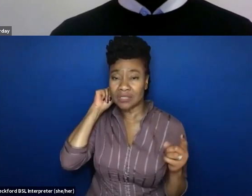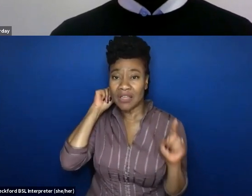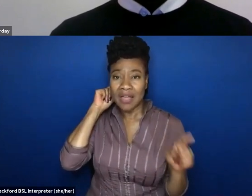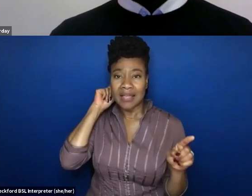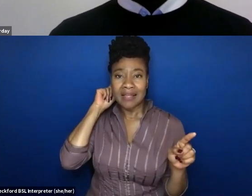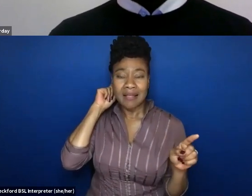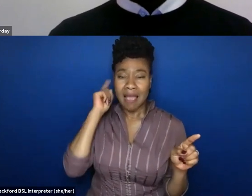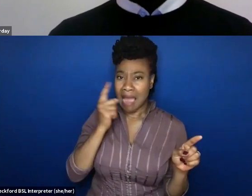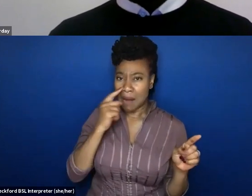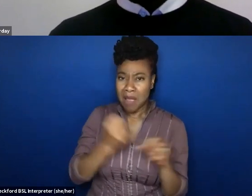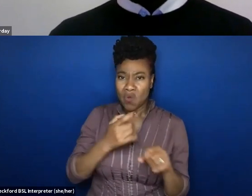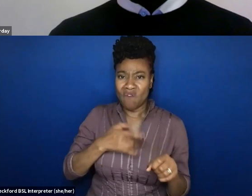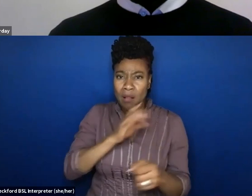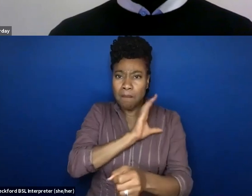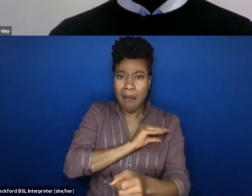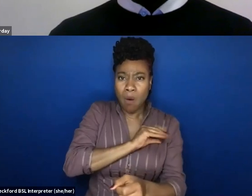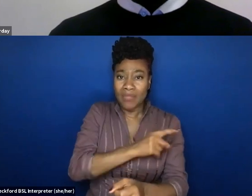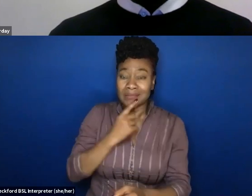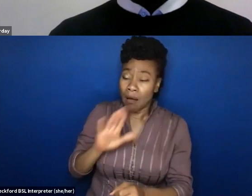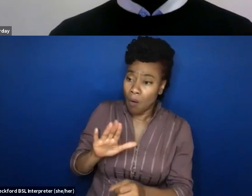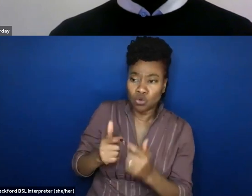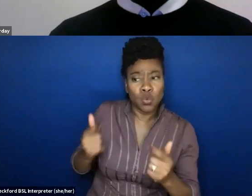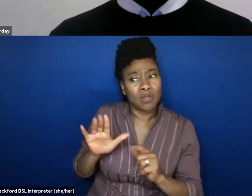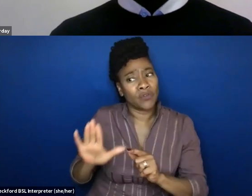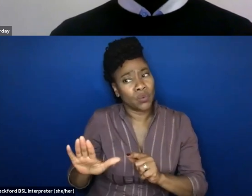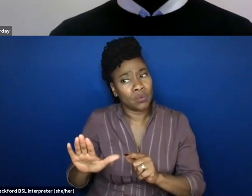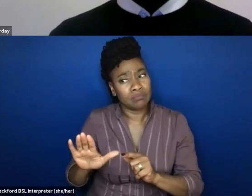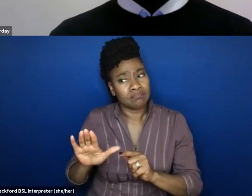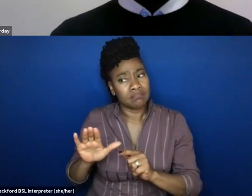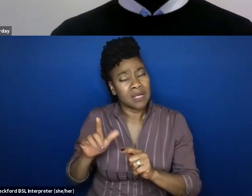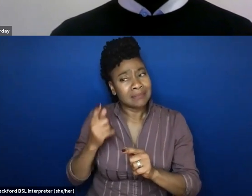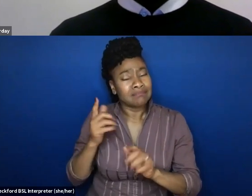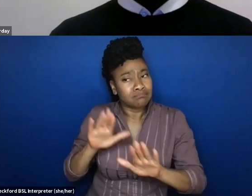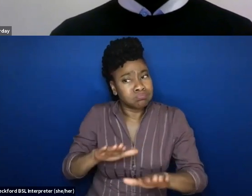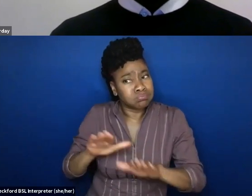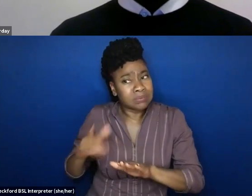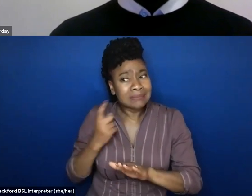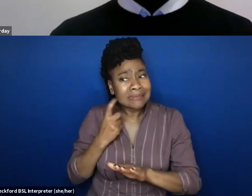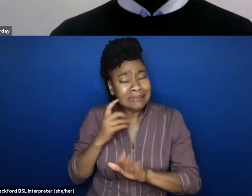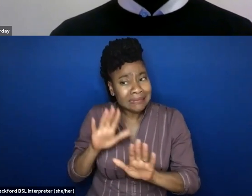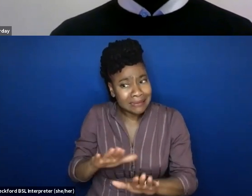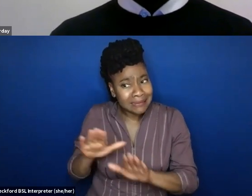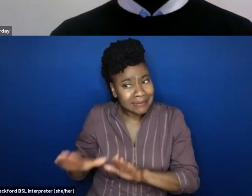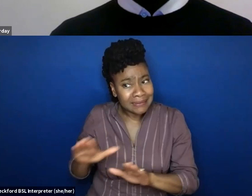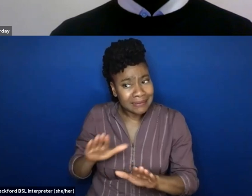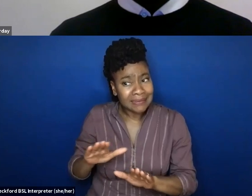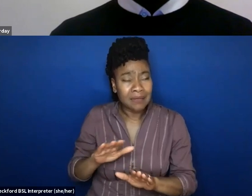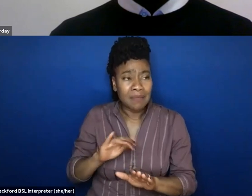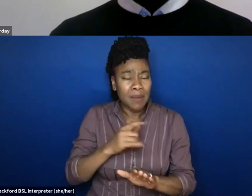or you know, maybe you've got to take it easy. But being a part of the involvement team was